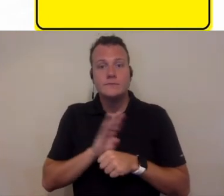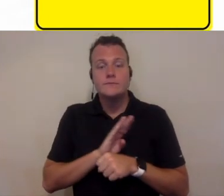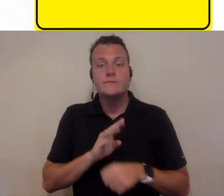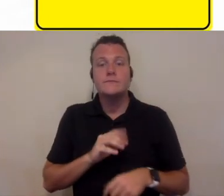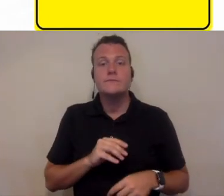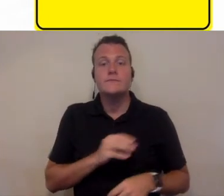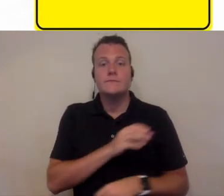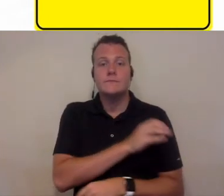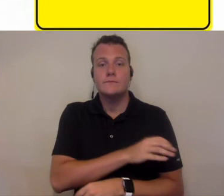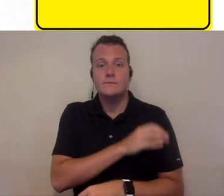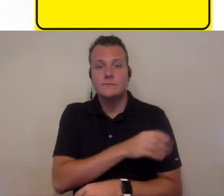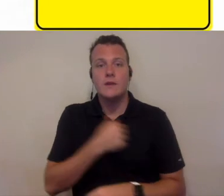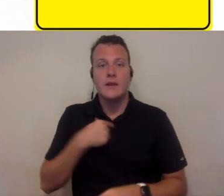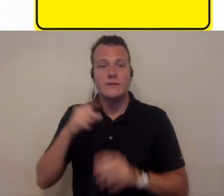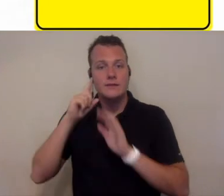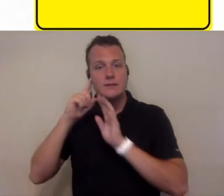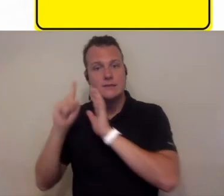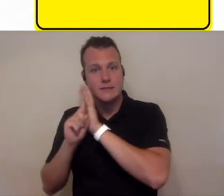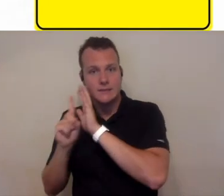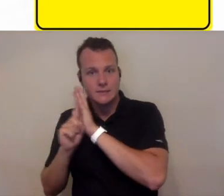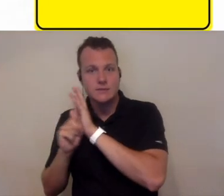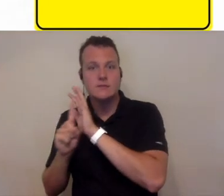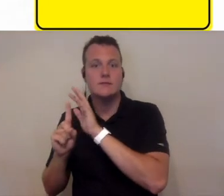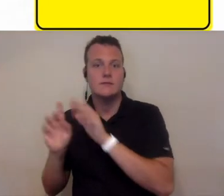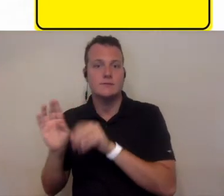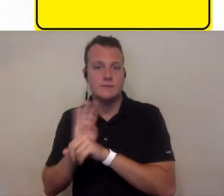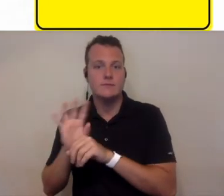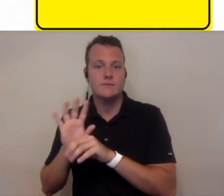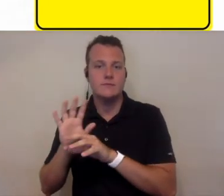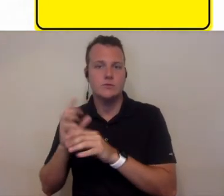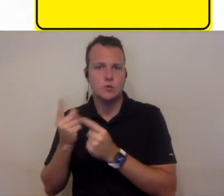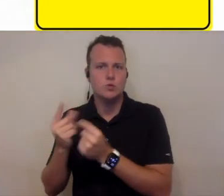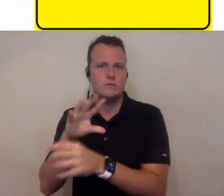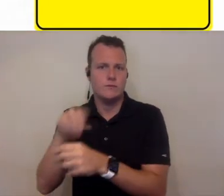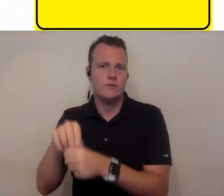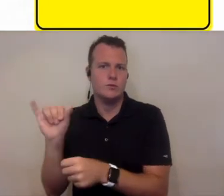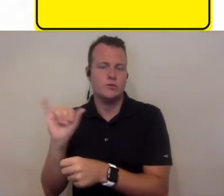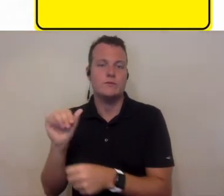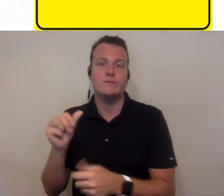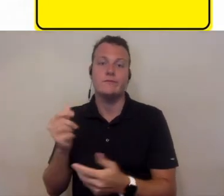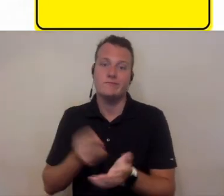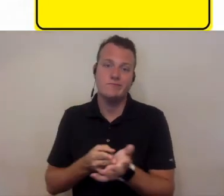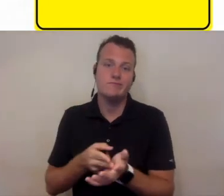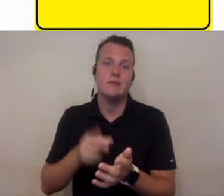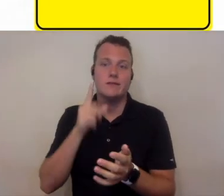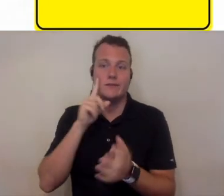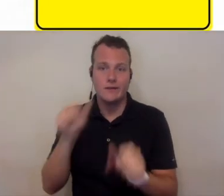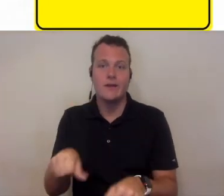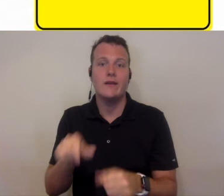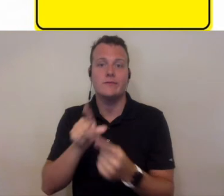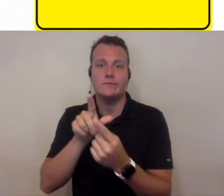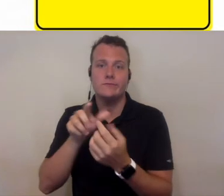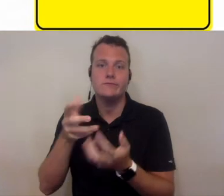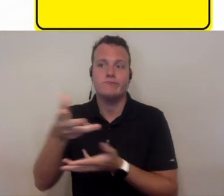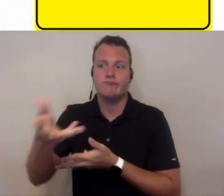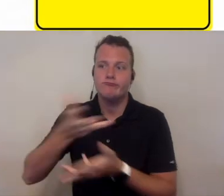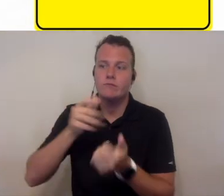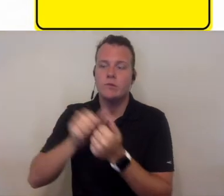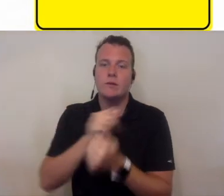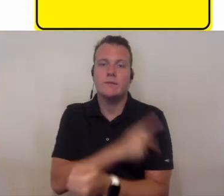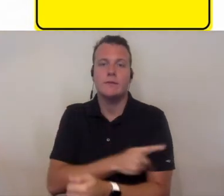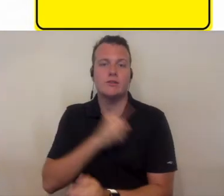example. When I have my own practice, I had a tinnitus practice as part of that. And it's